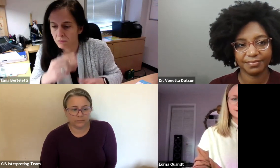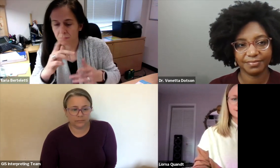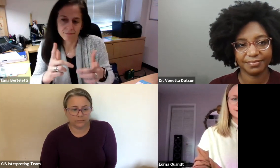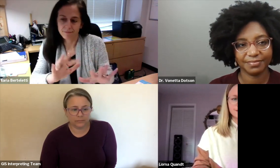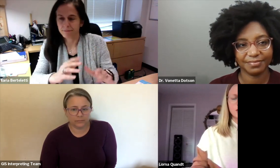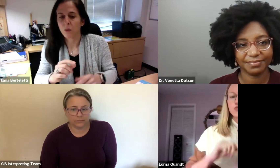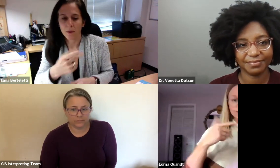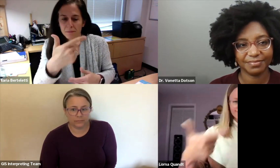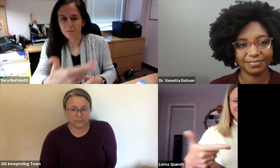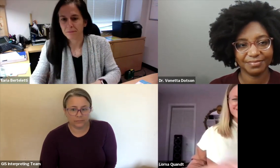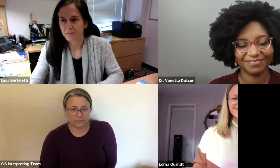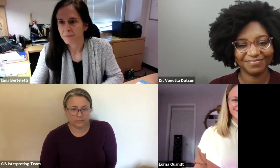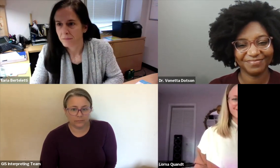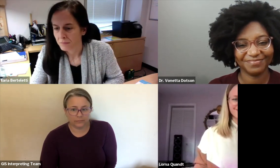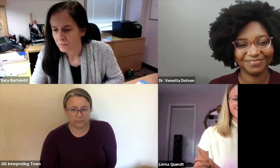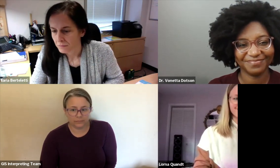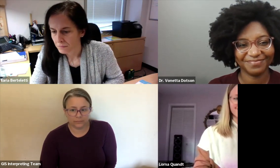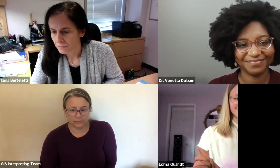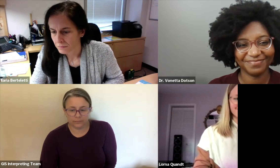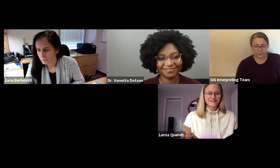And hello.